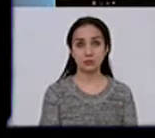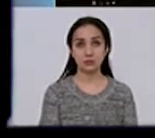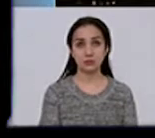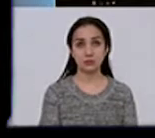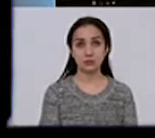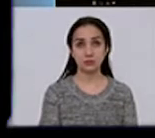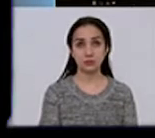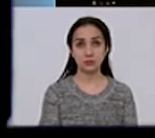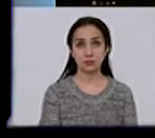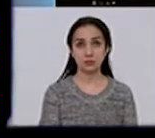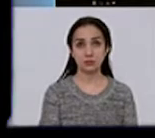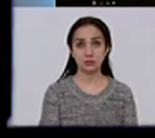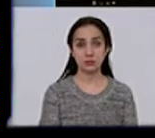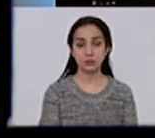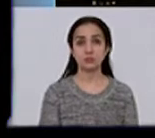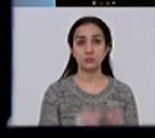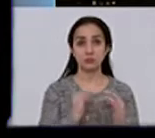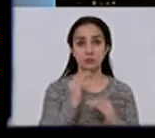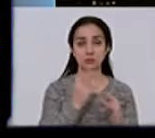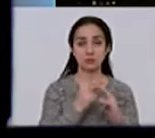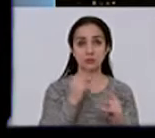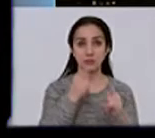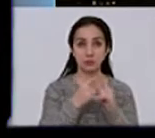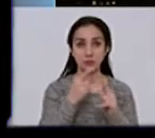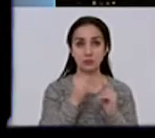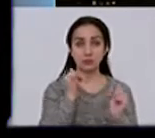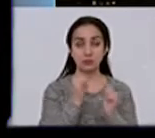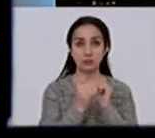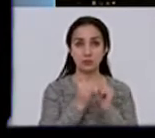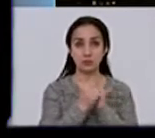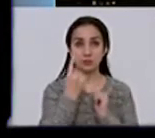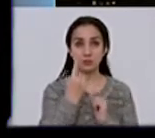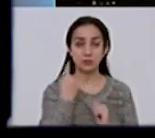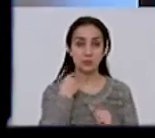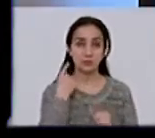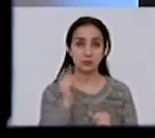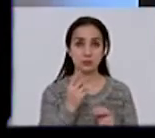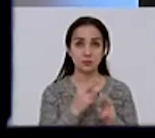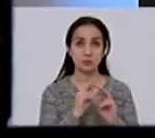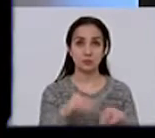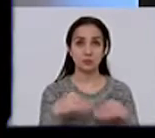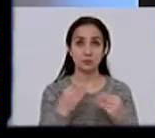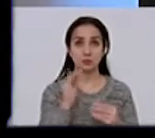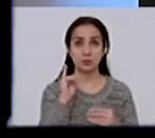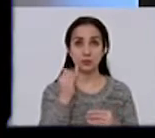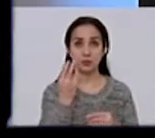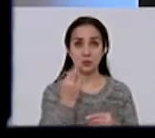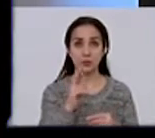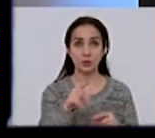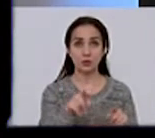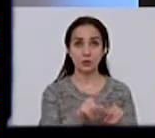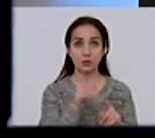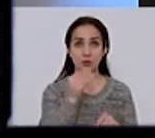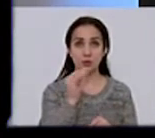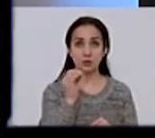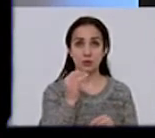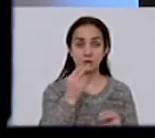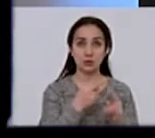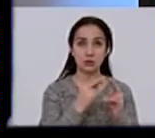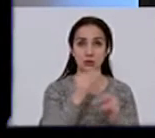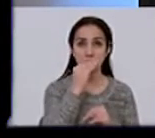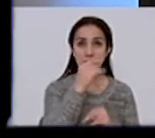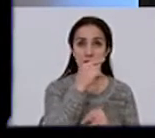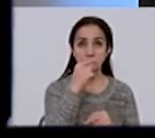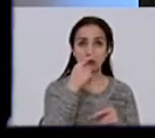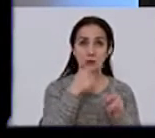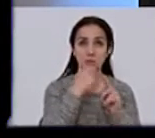Ana endi yuqorida x ning har bir qiymatini berilgan funksiyadagi y darajasida minus